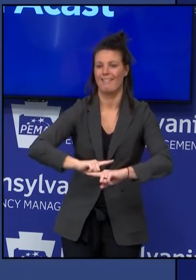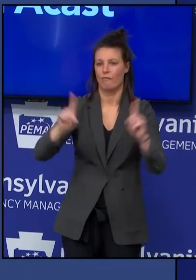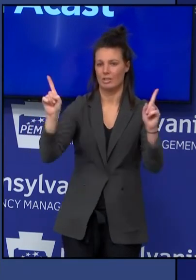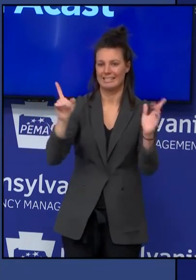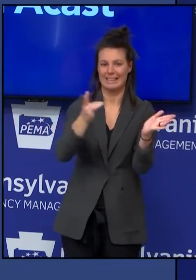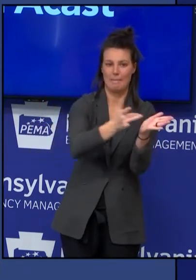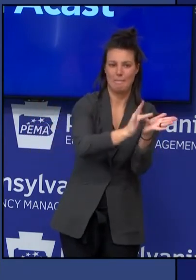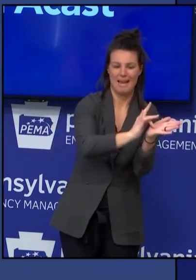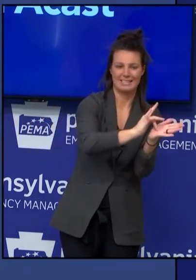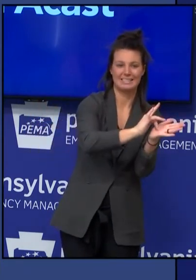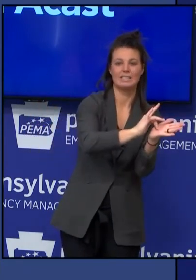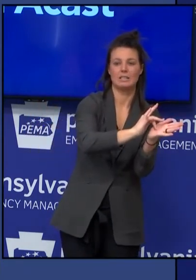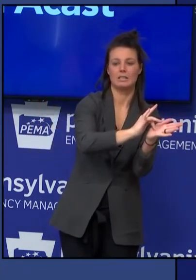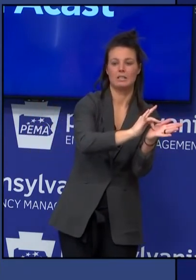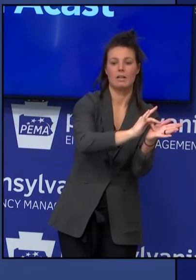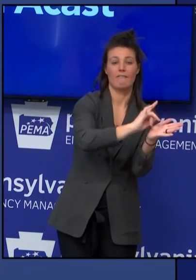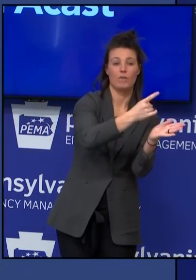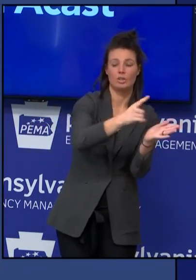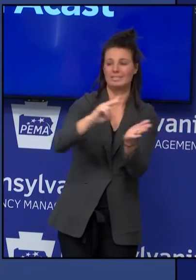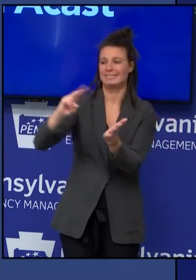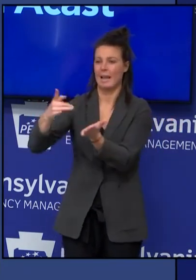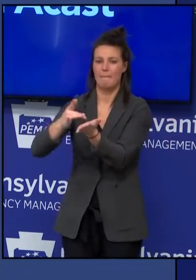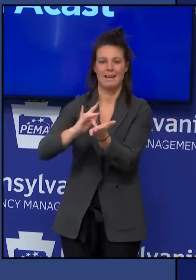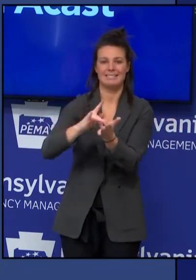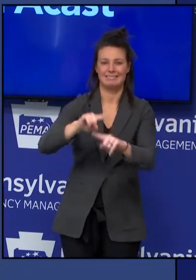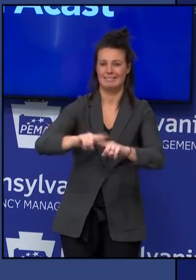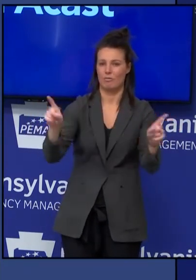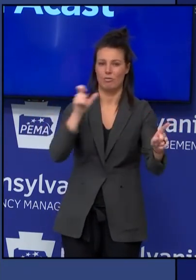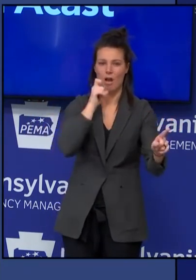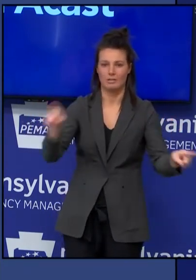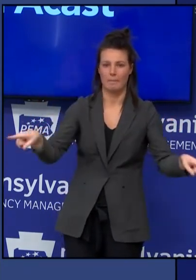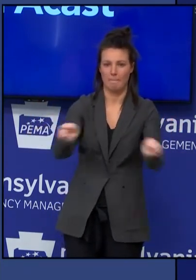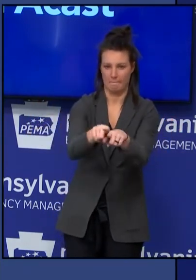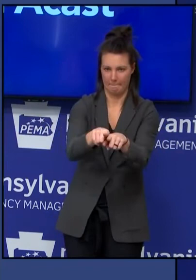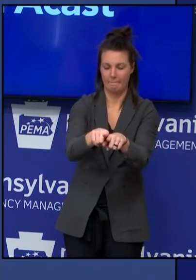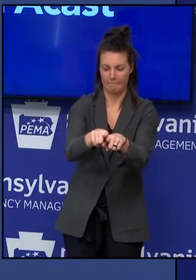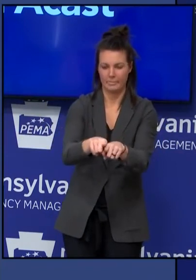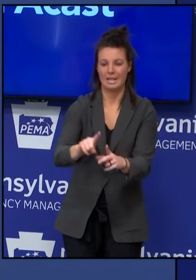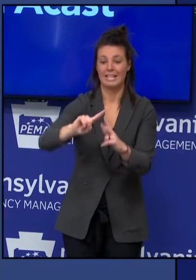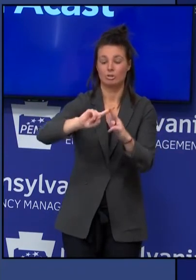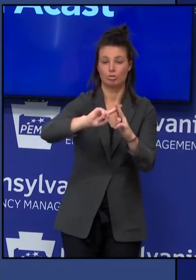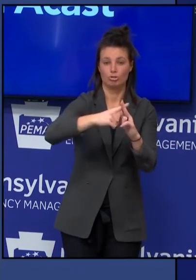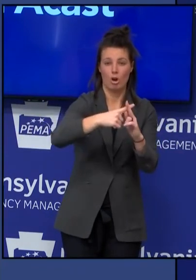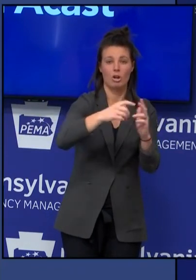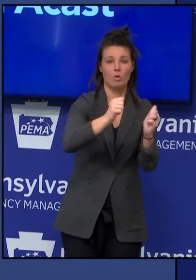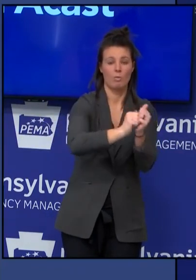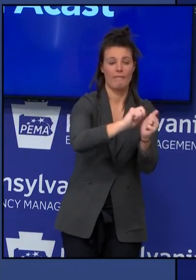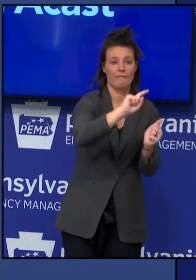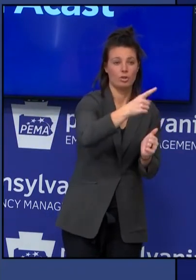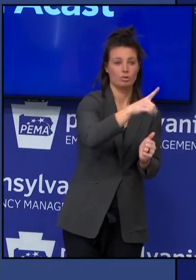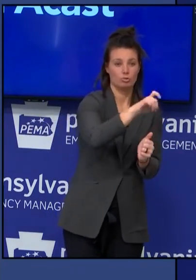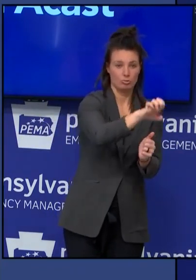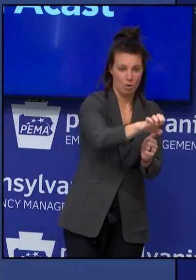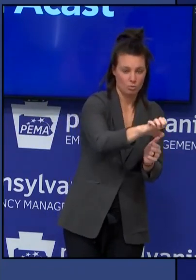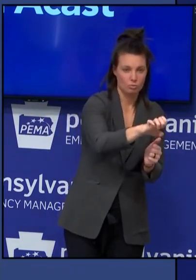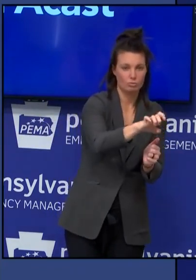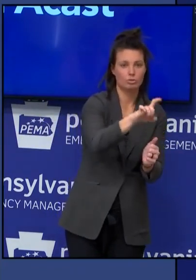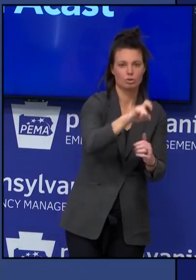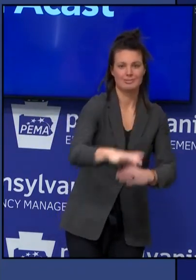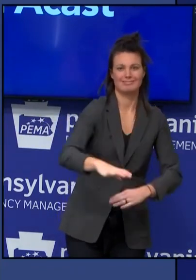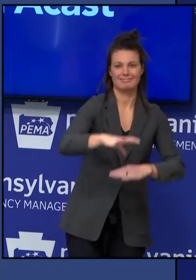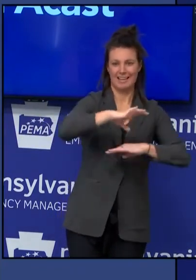the first and second doses. And so they started their regimen with a first dose. They should fulfill